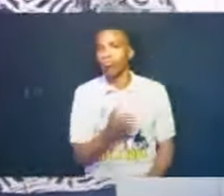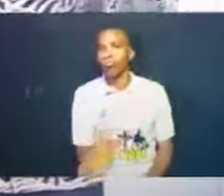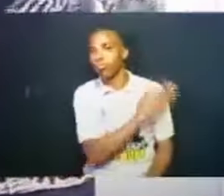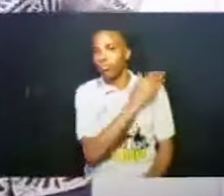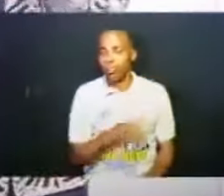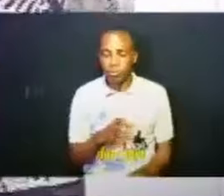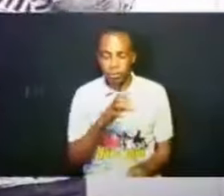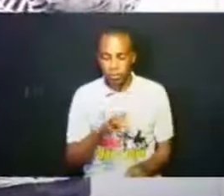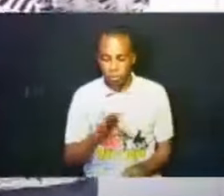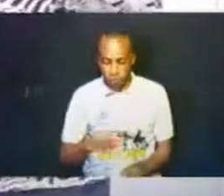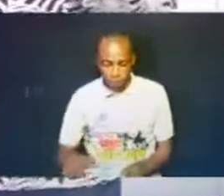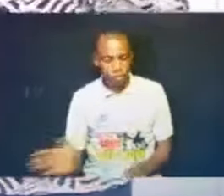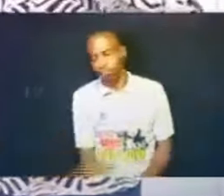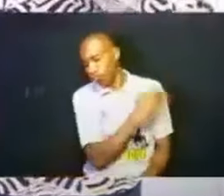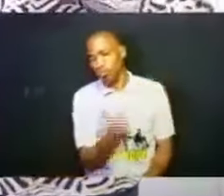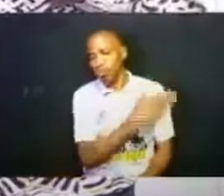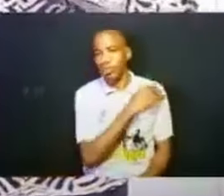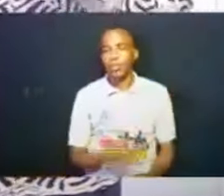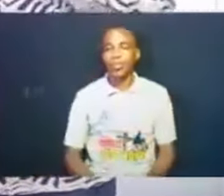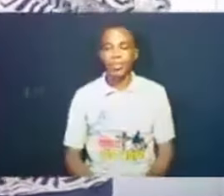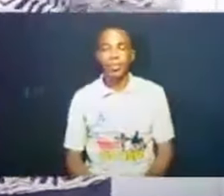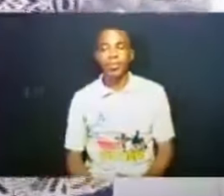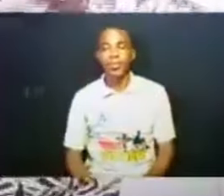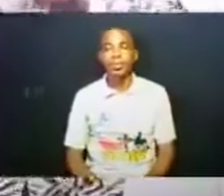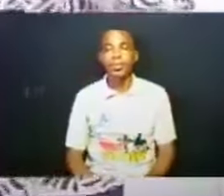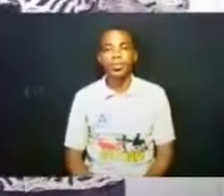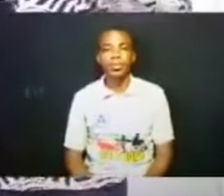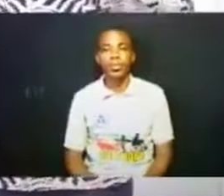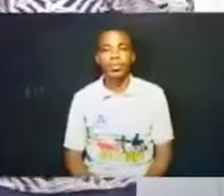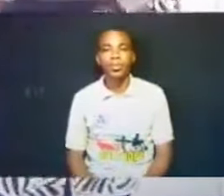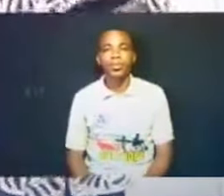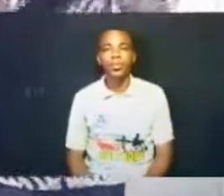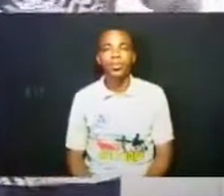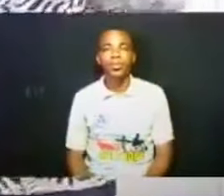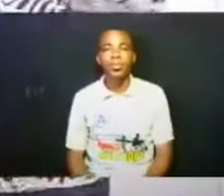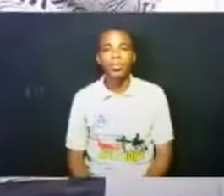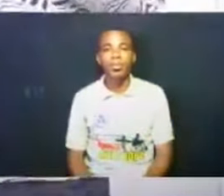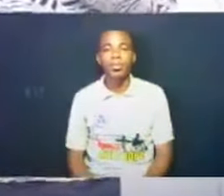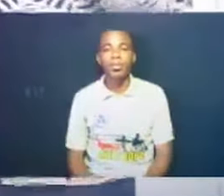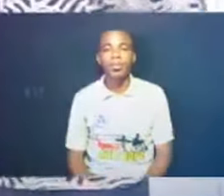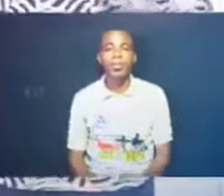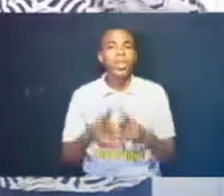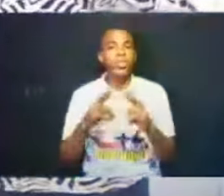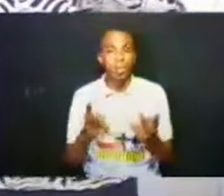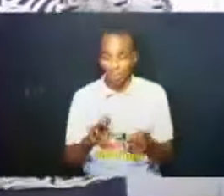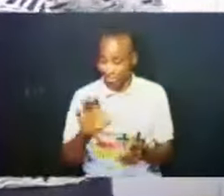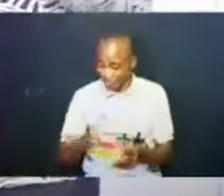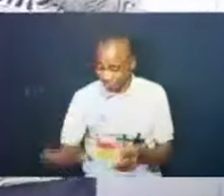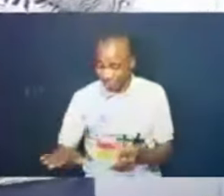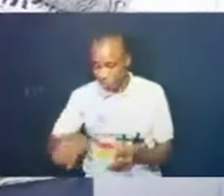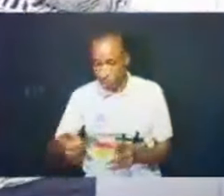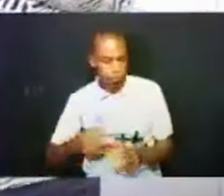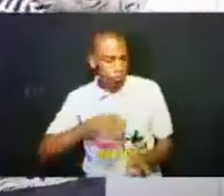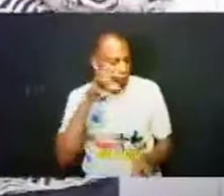your money, so don't show for from Messiah, but his son said, now, so now, my friend, I said, when you will call, now, I'm sure they decided to drag